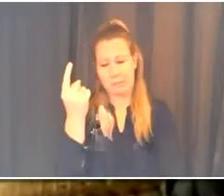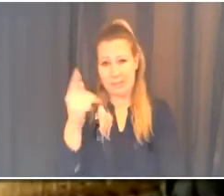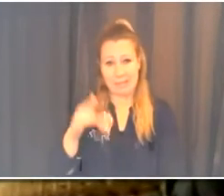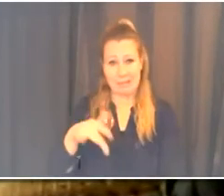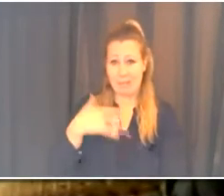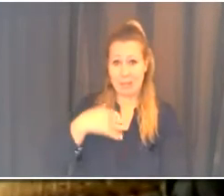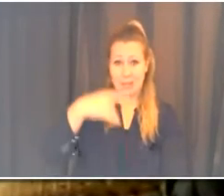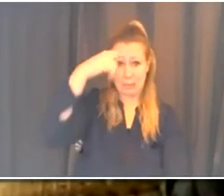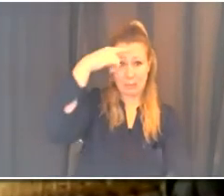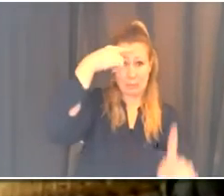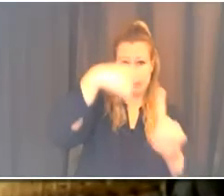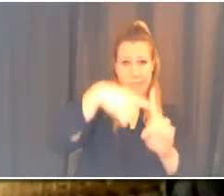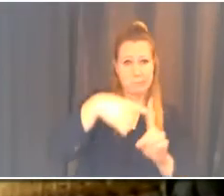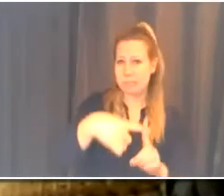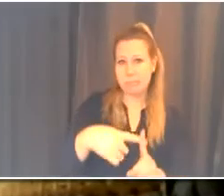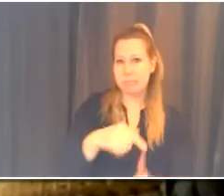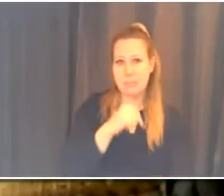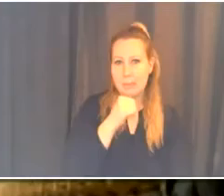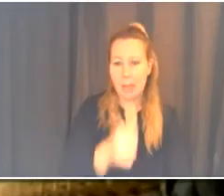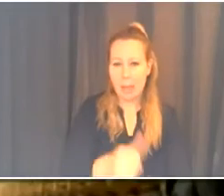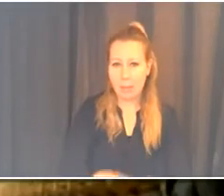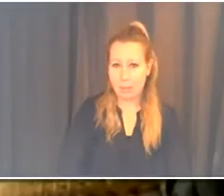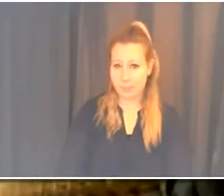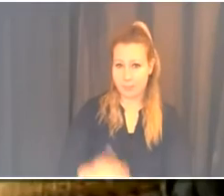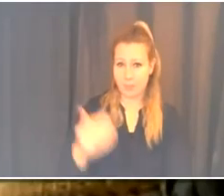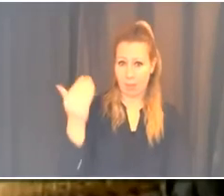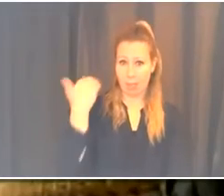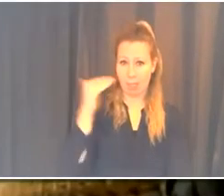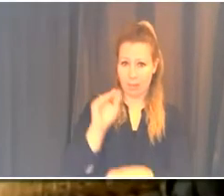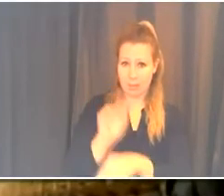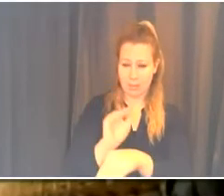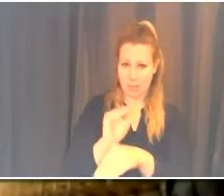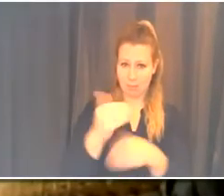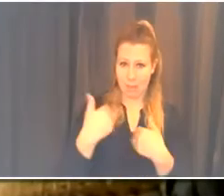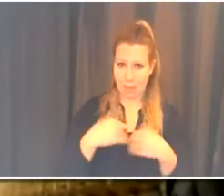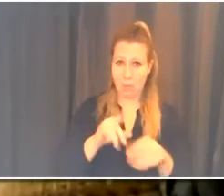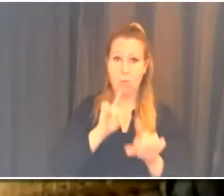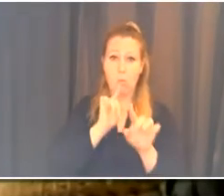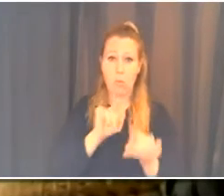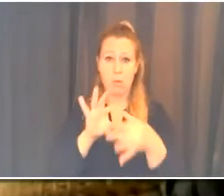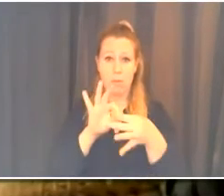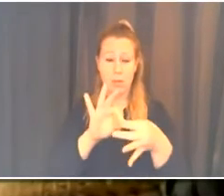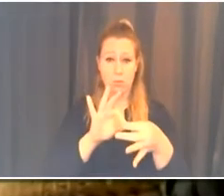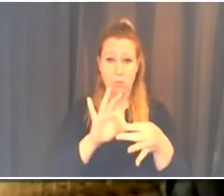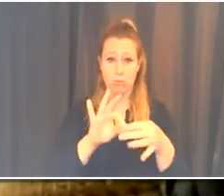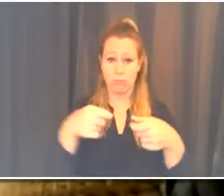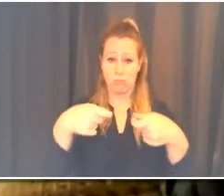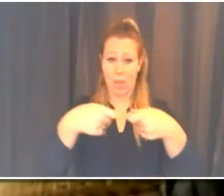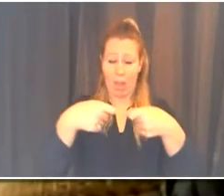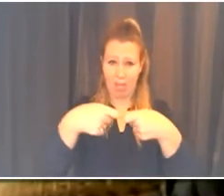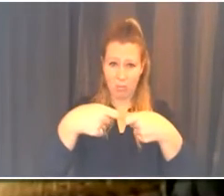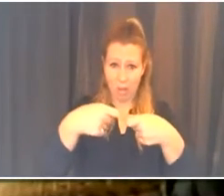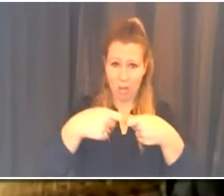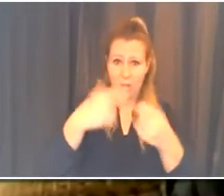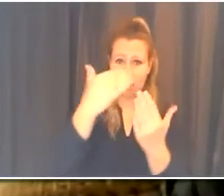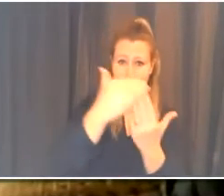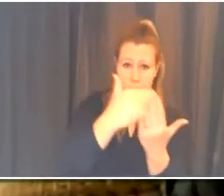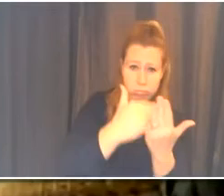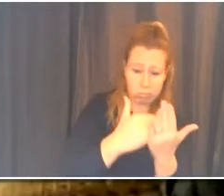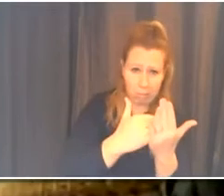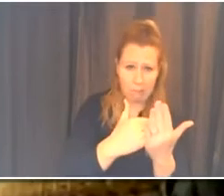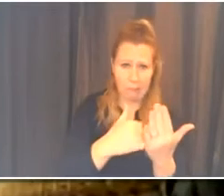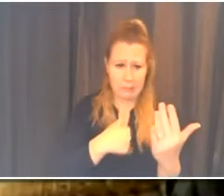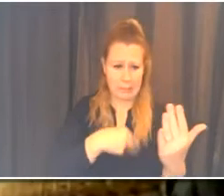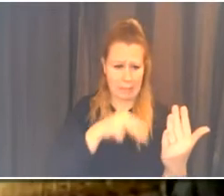tremendous amount of money on civil legal services in the housing Arena justifiably and I'm fully supportive of